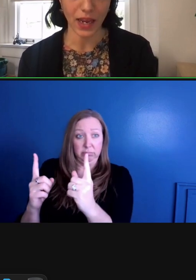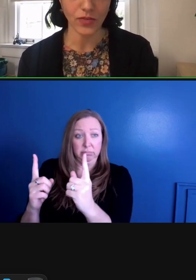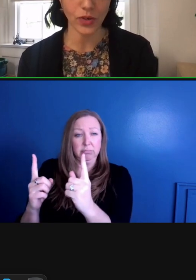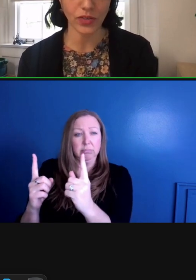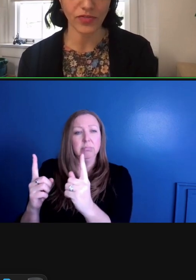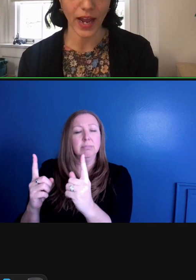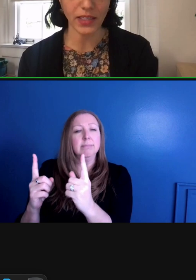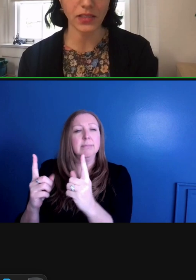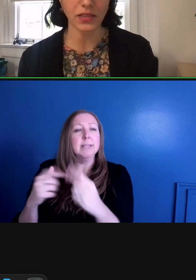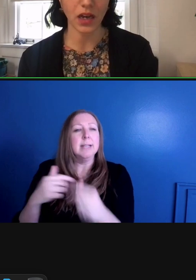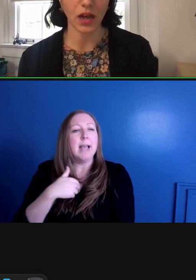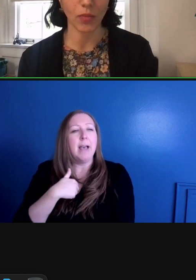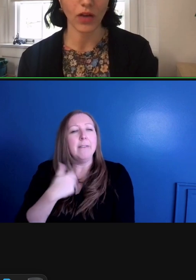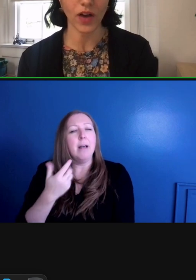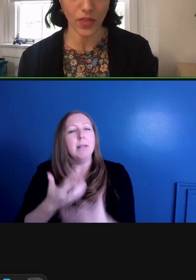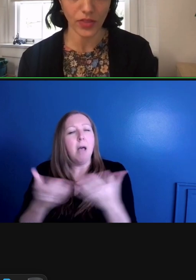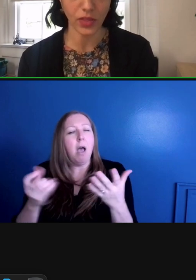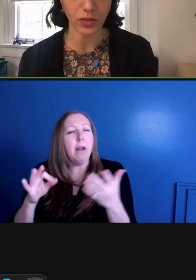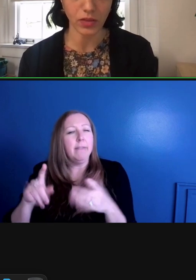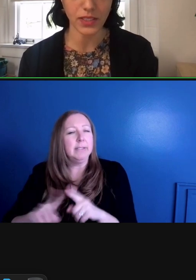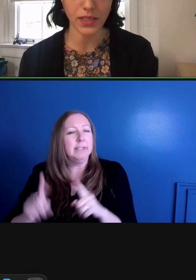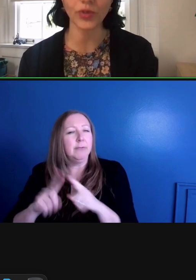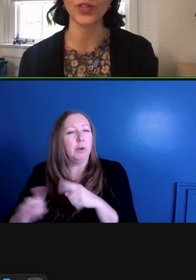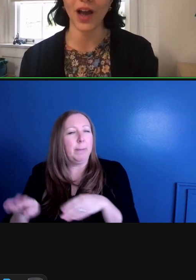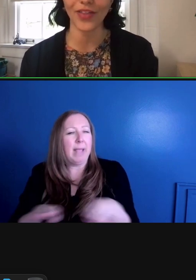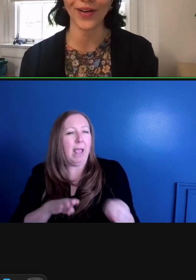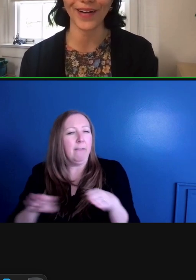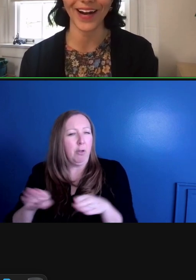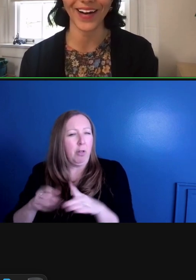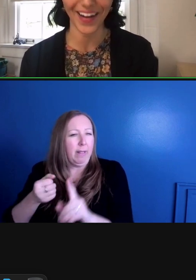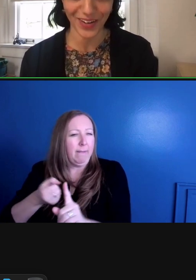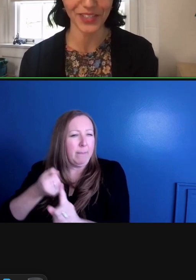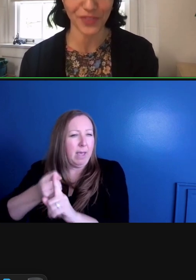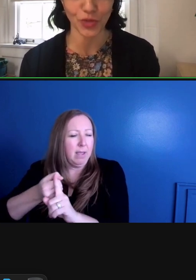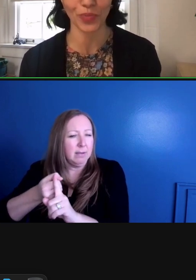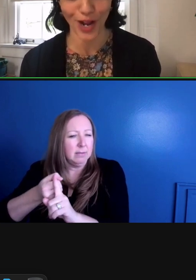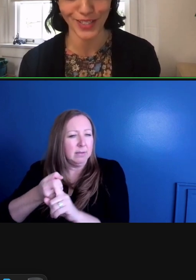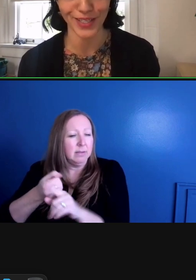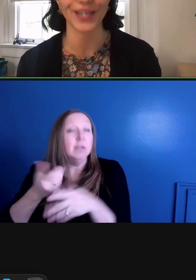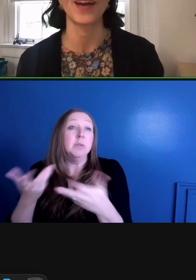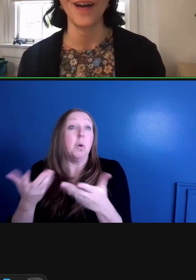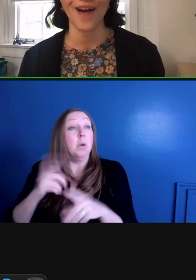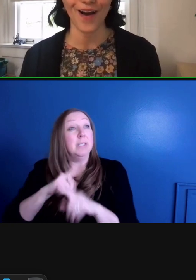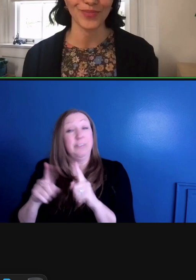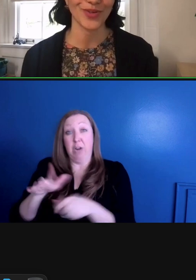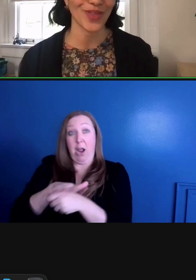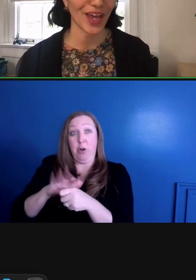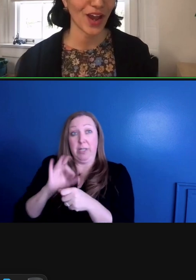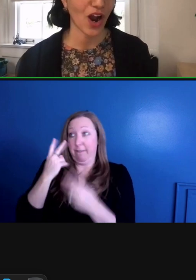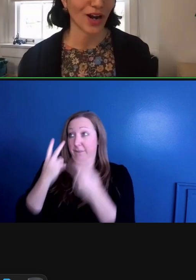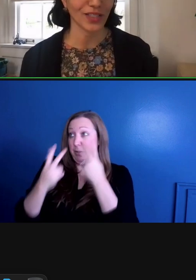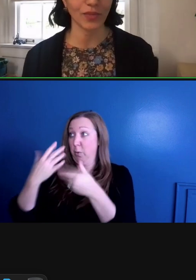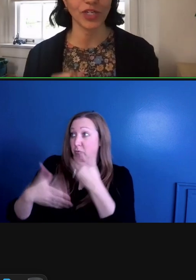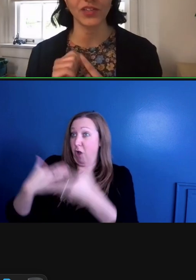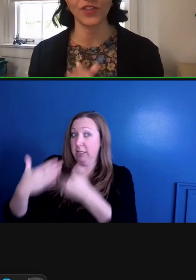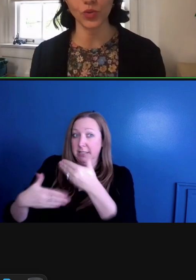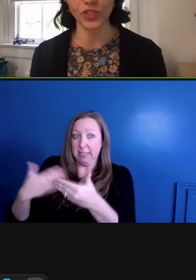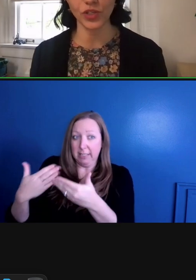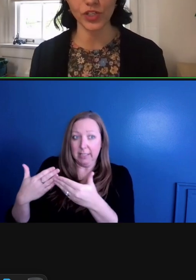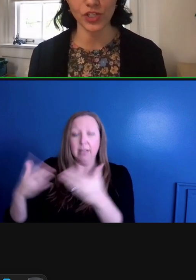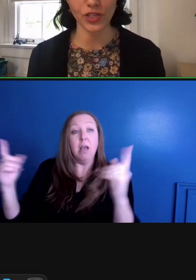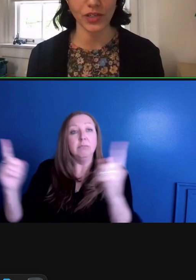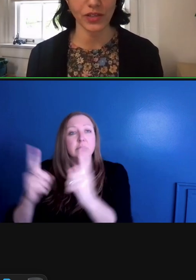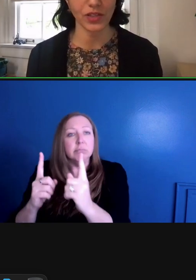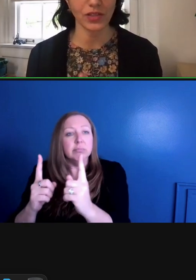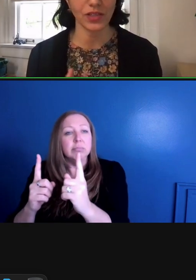of behavioral effects of similar to other areas of visual processing. So they are subject to